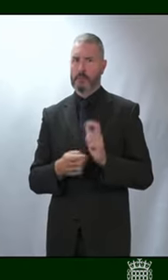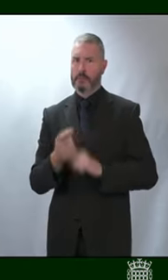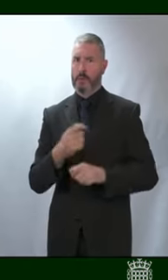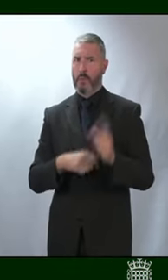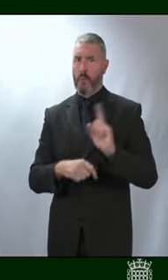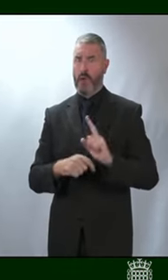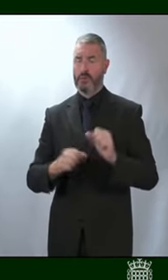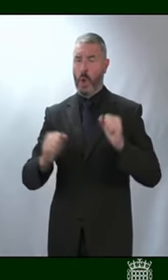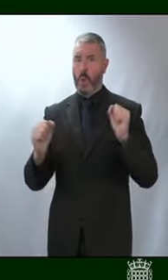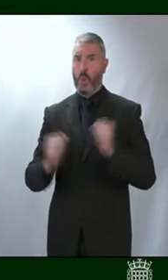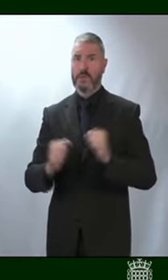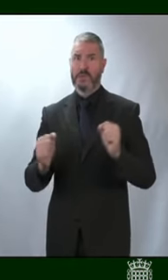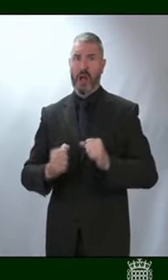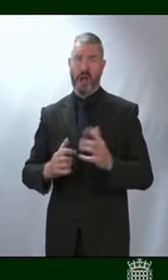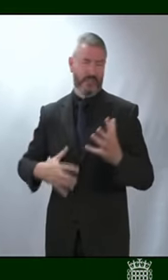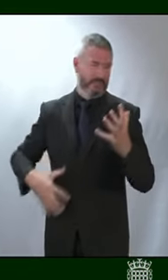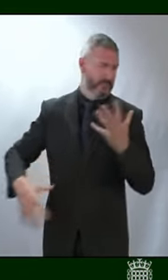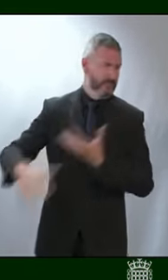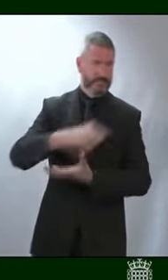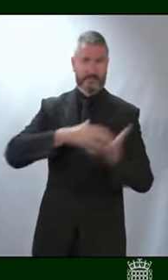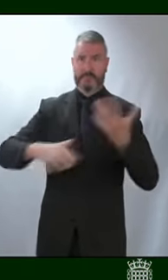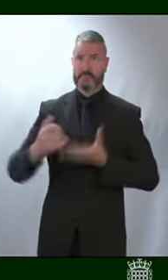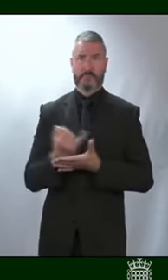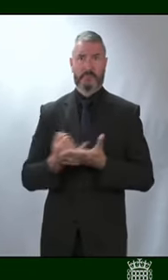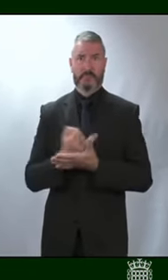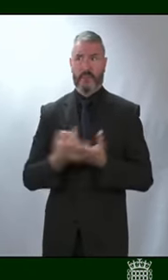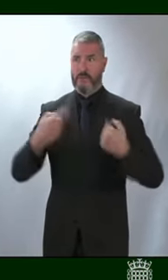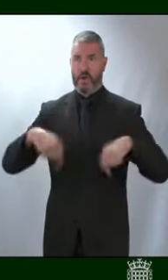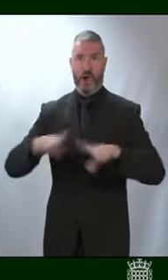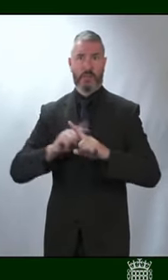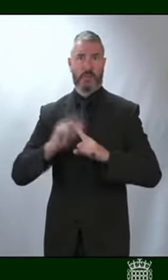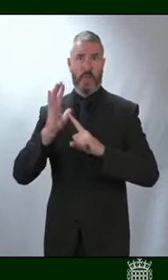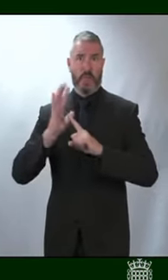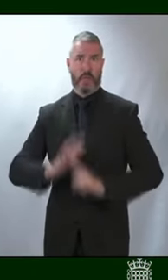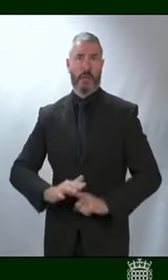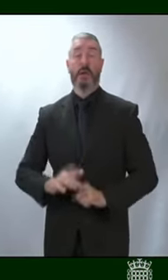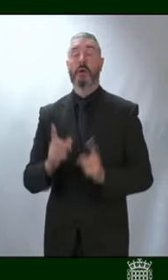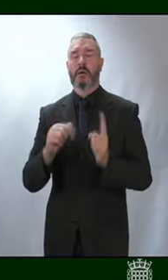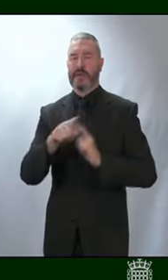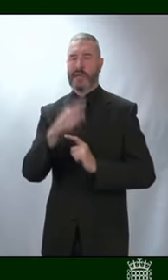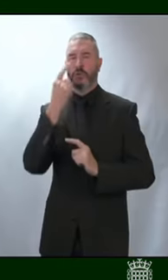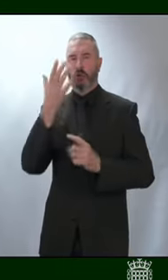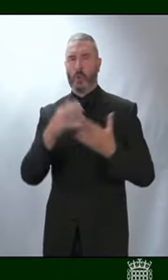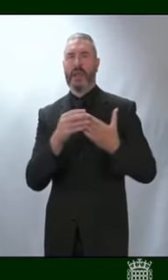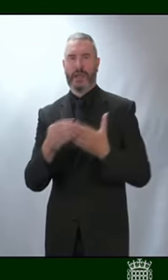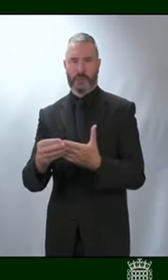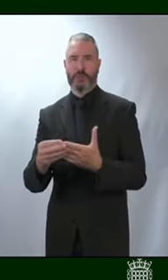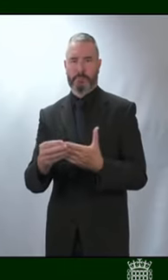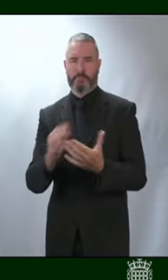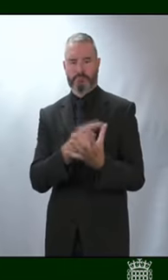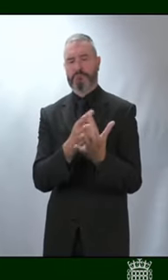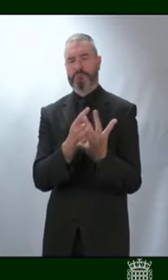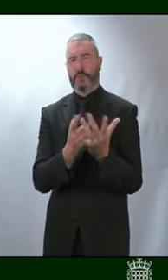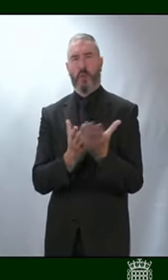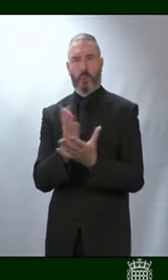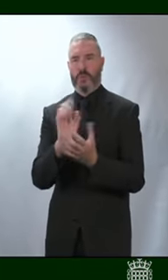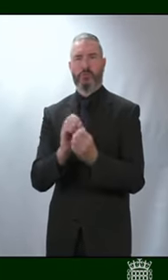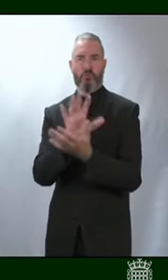winter of discontent. Mr. Speaker, our First Minister has shown leadership at all fronts during this